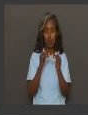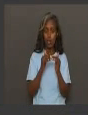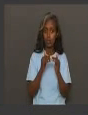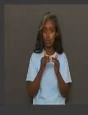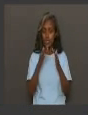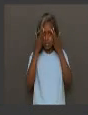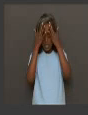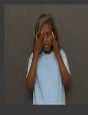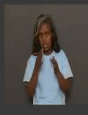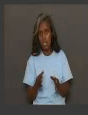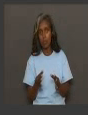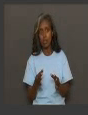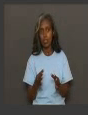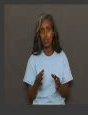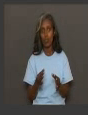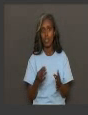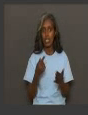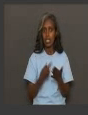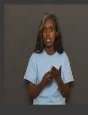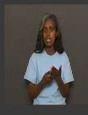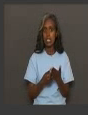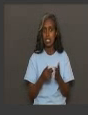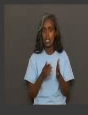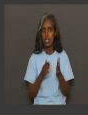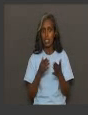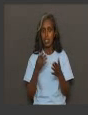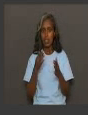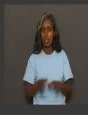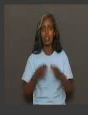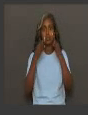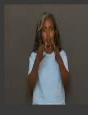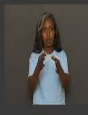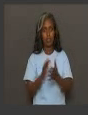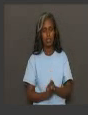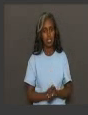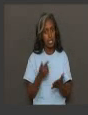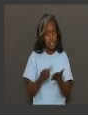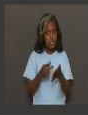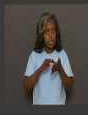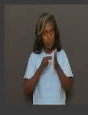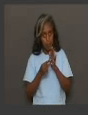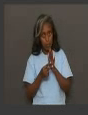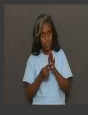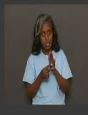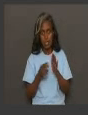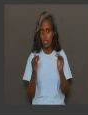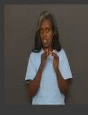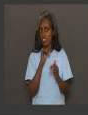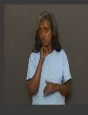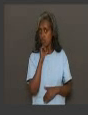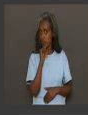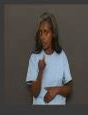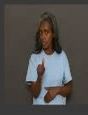the determinant of its transpose. This means that it does not